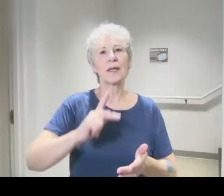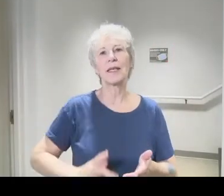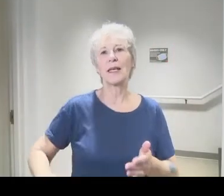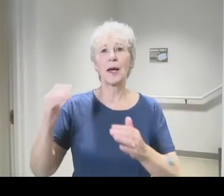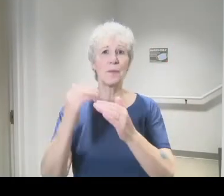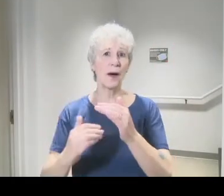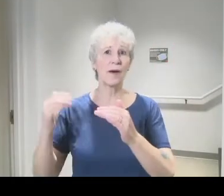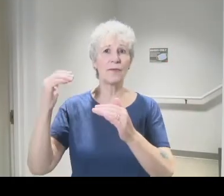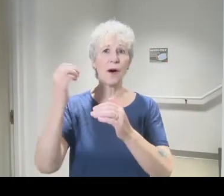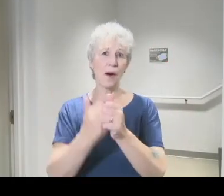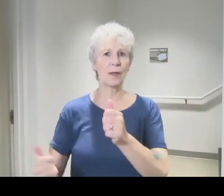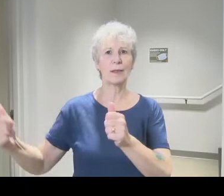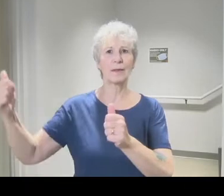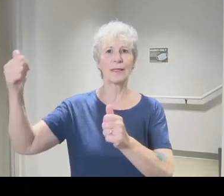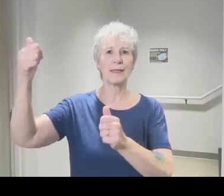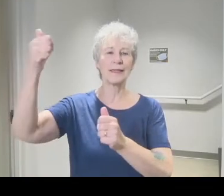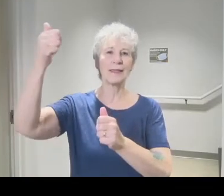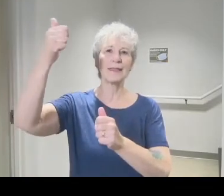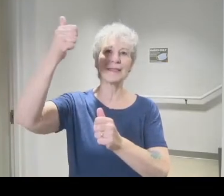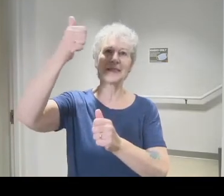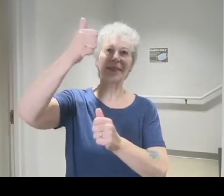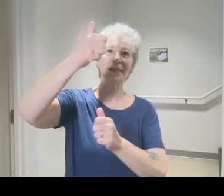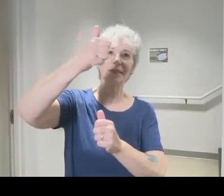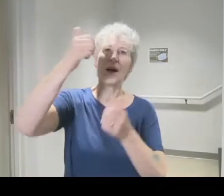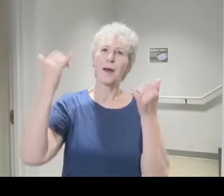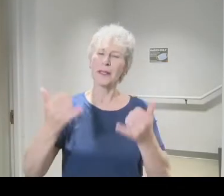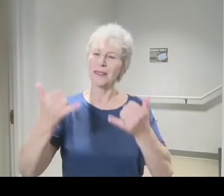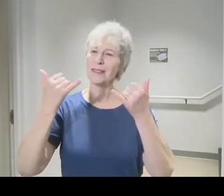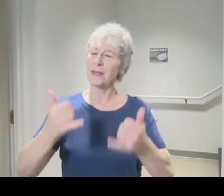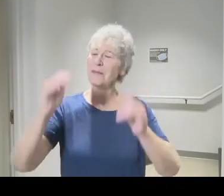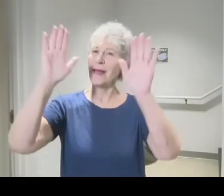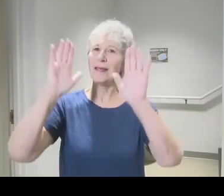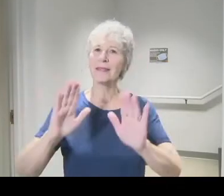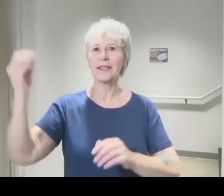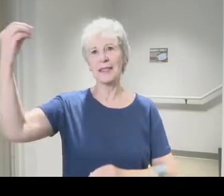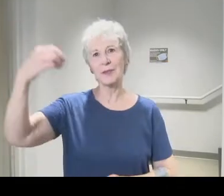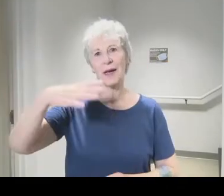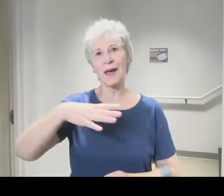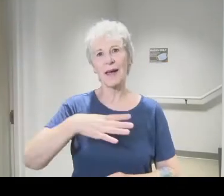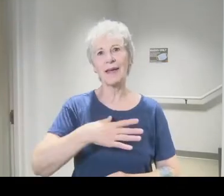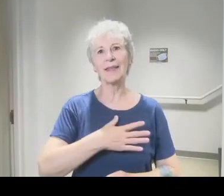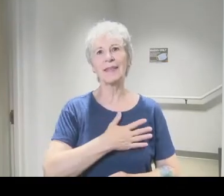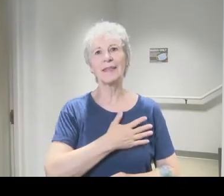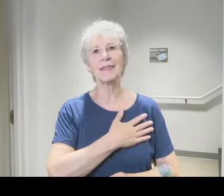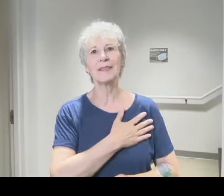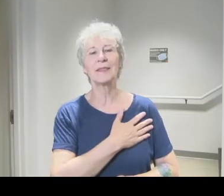the King above all kings. This is amazing grace.